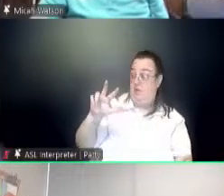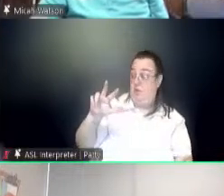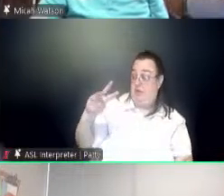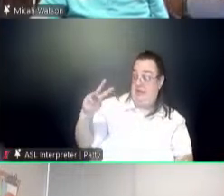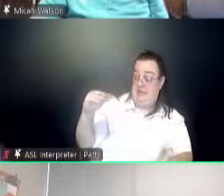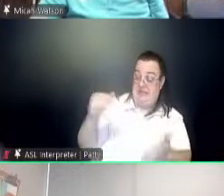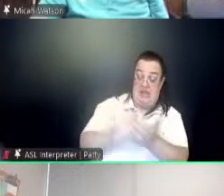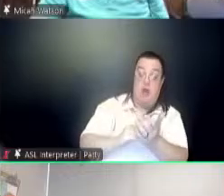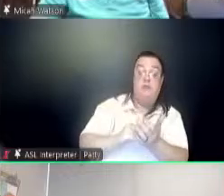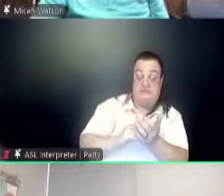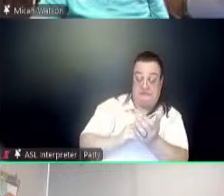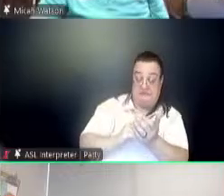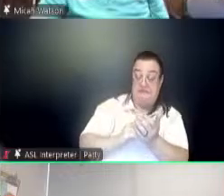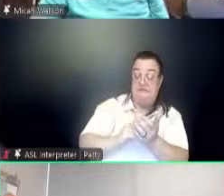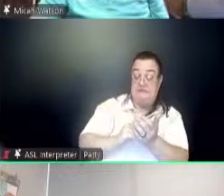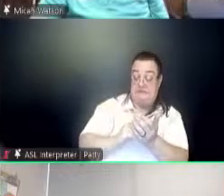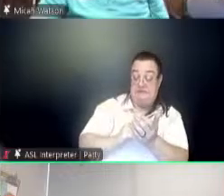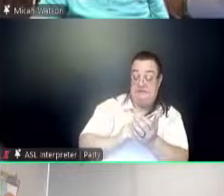$536,000.